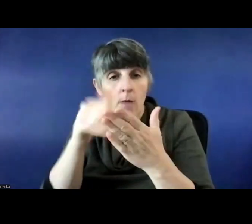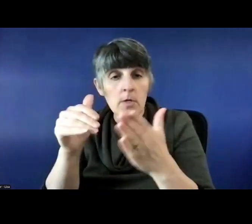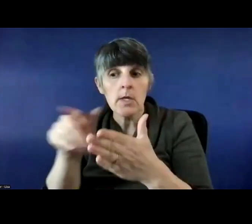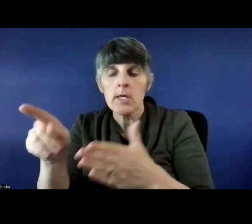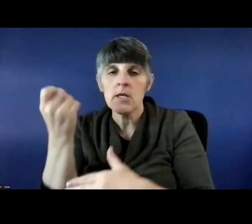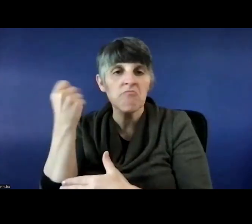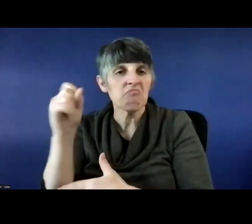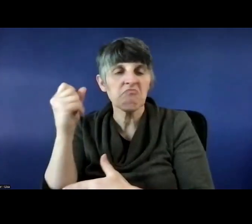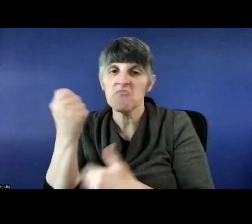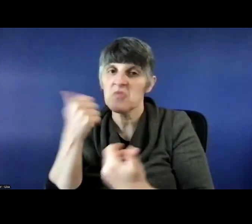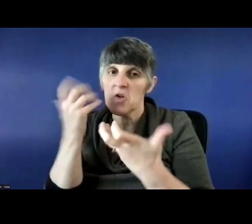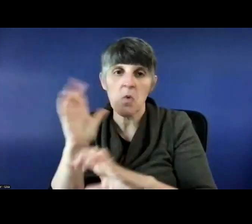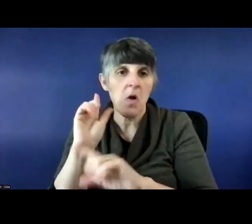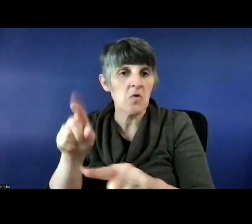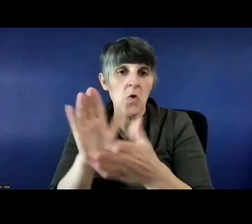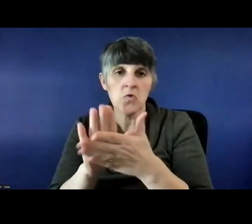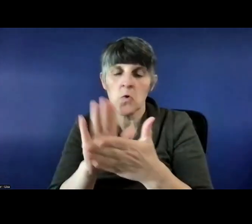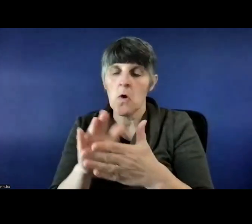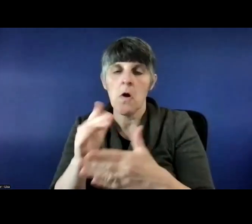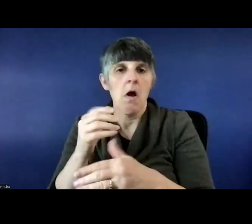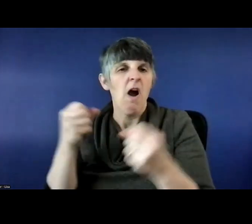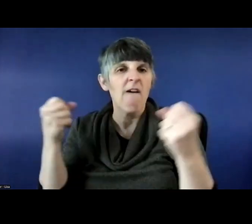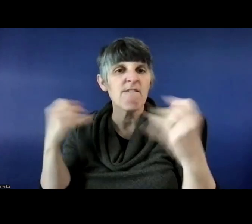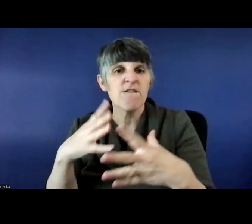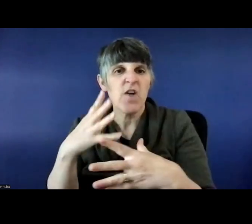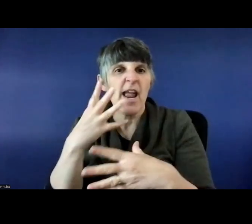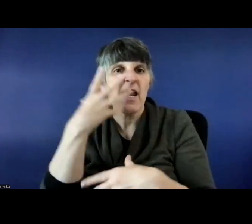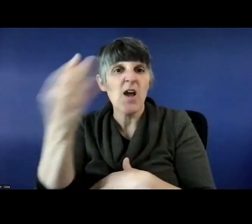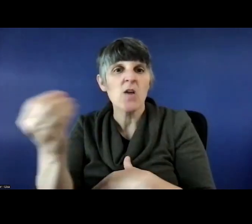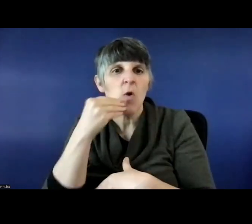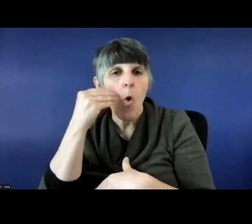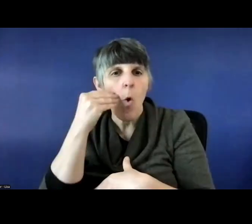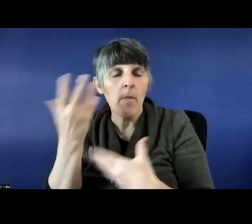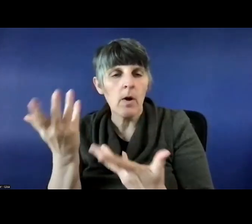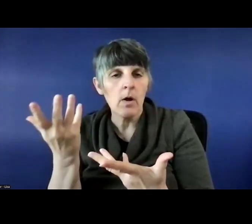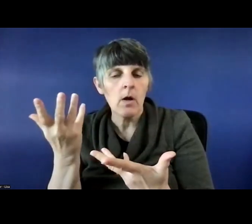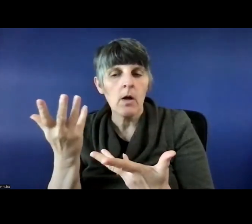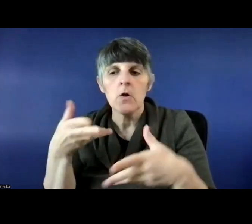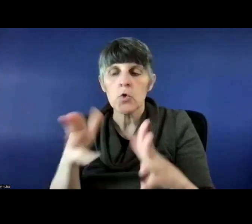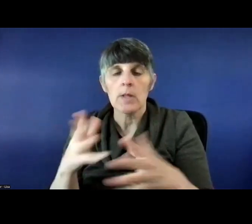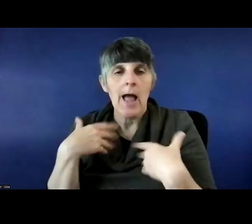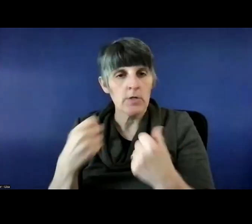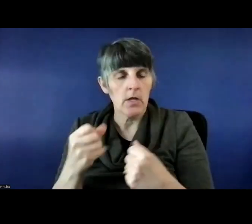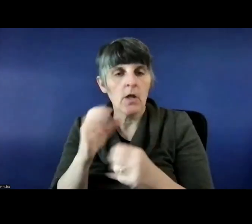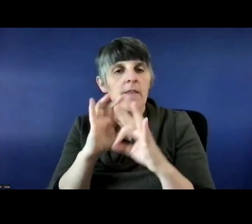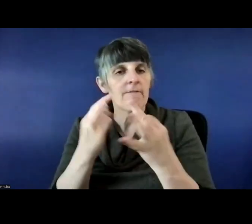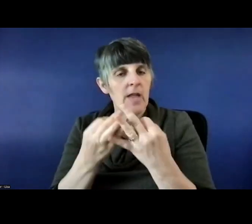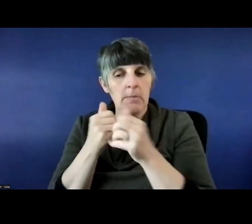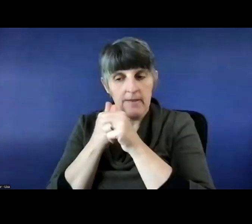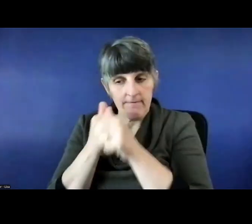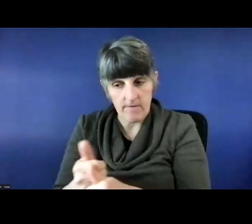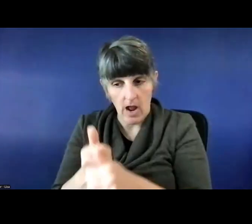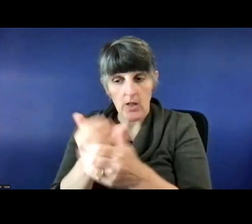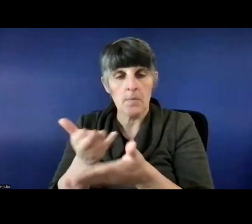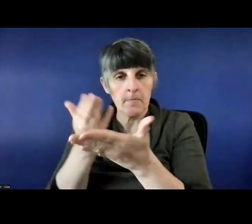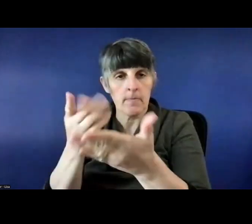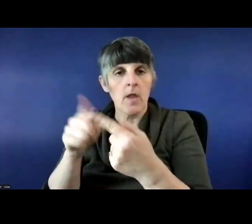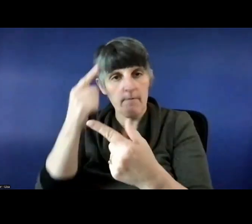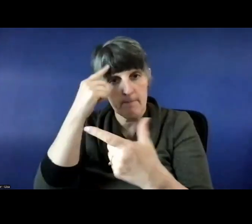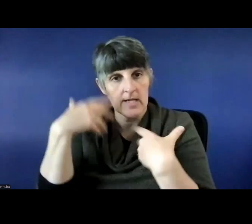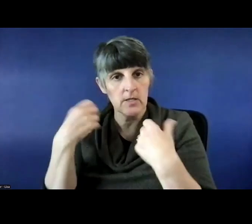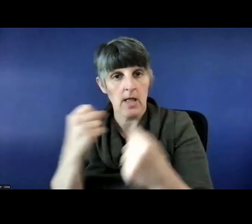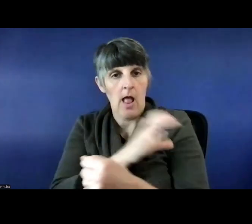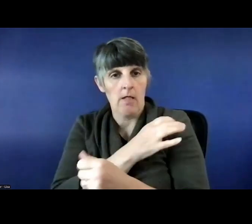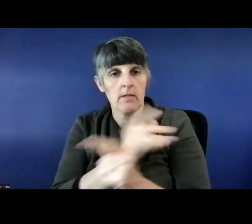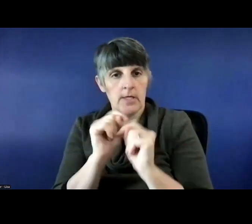attend school and was afraid to leave his house. To allow him to heal, the family chose to follow the recommendations of his mental health clinical